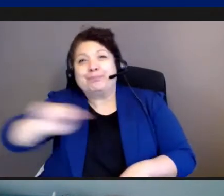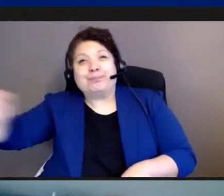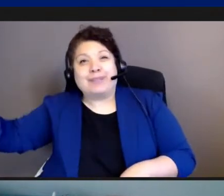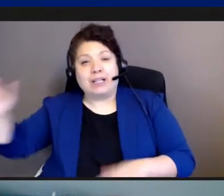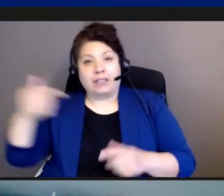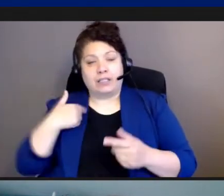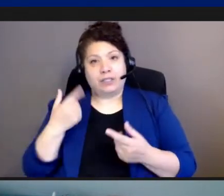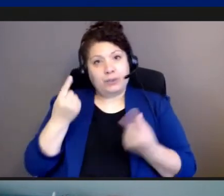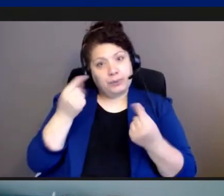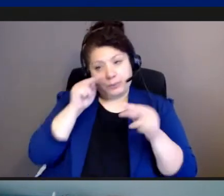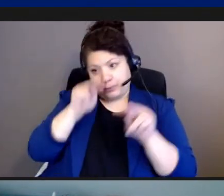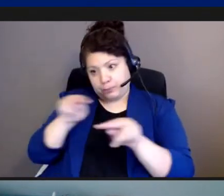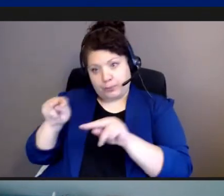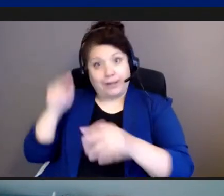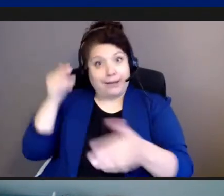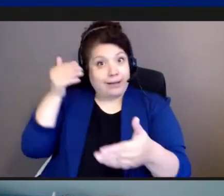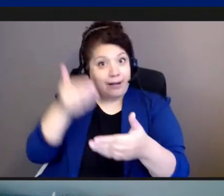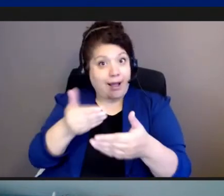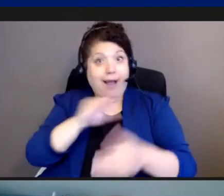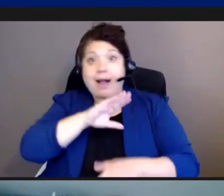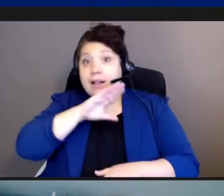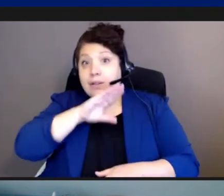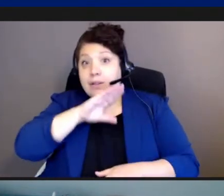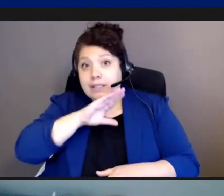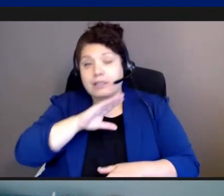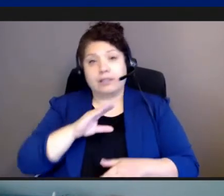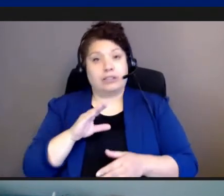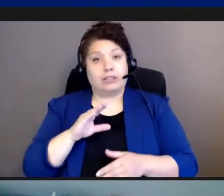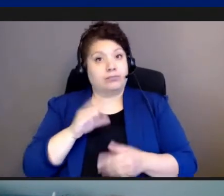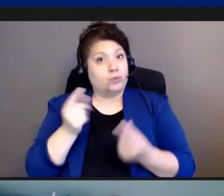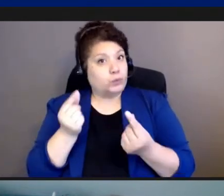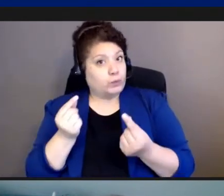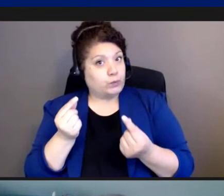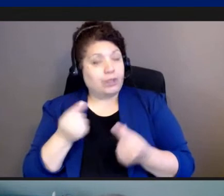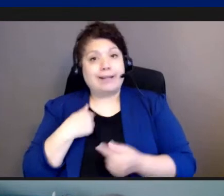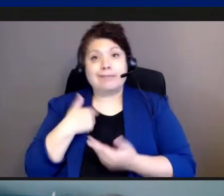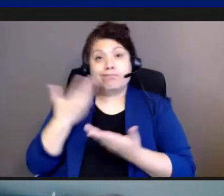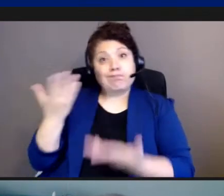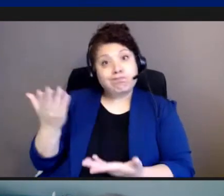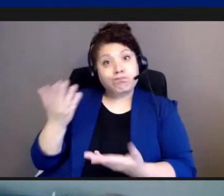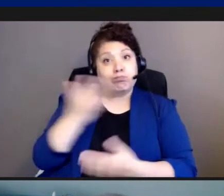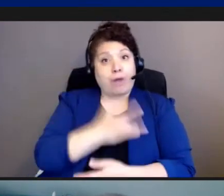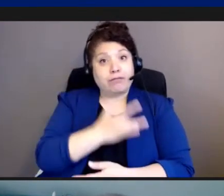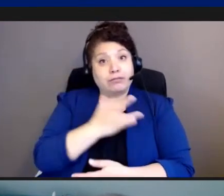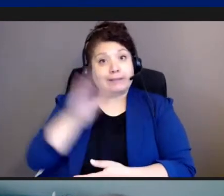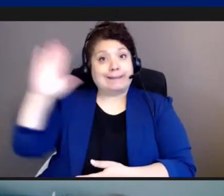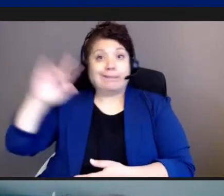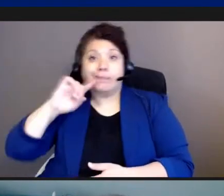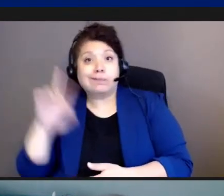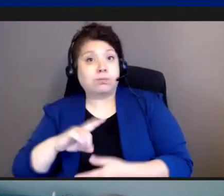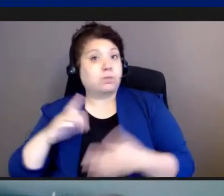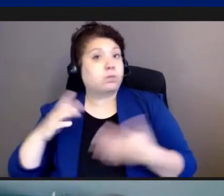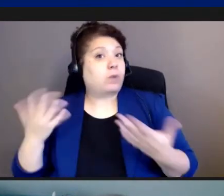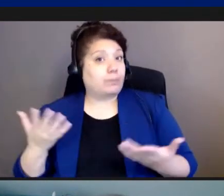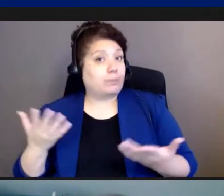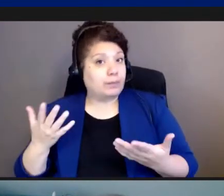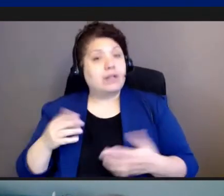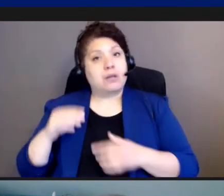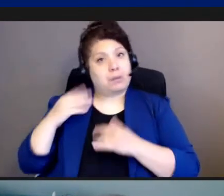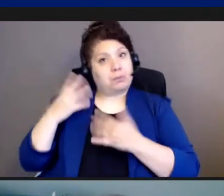as we get closer to Halloween. We are also awaiting guidance from the province, as this will likely have impact on what we advise